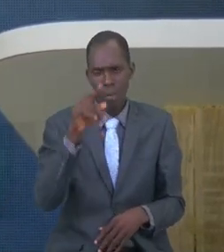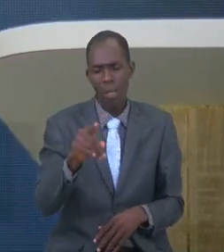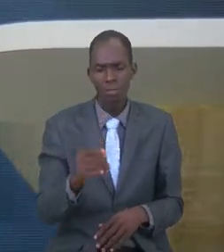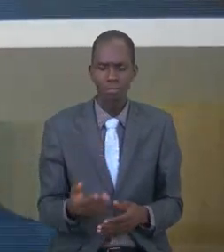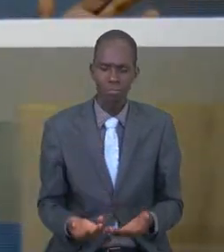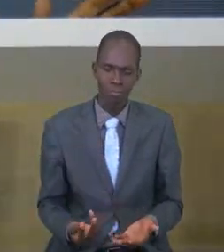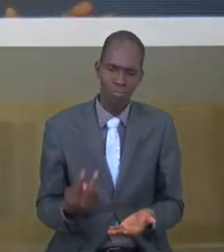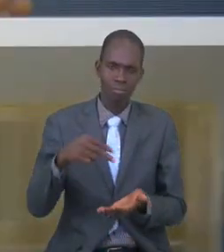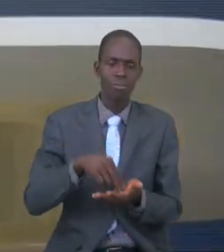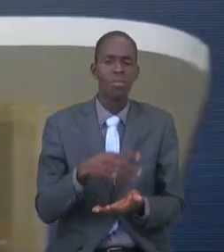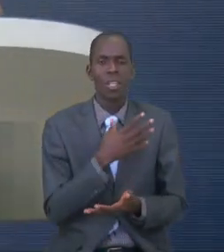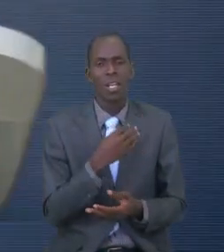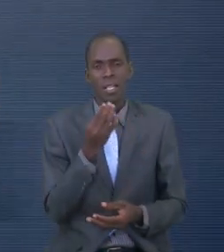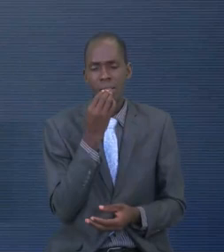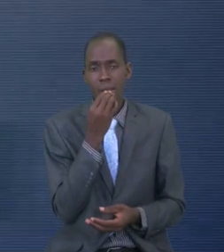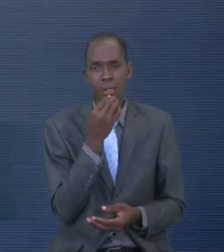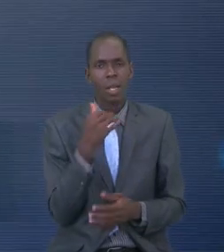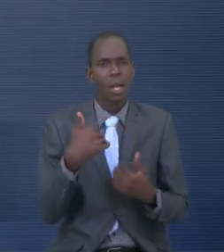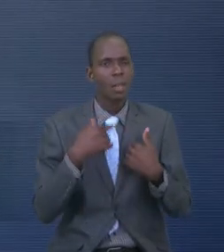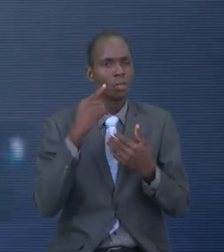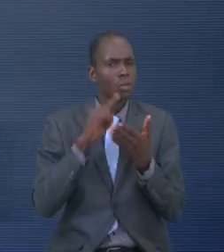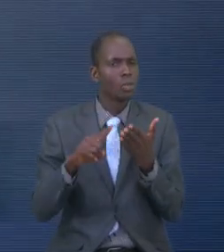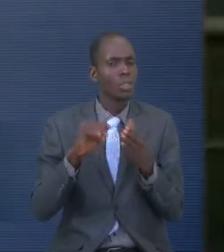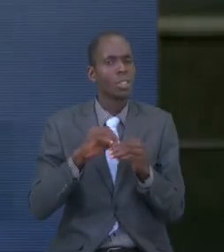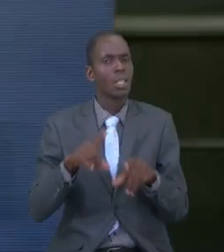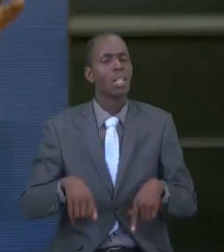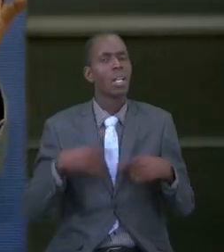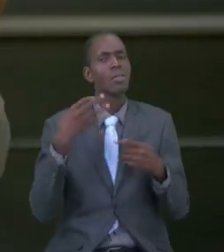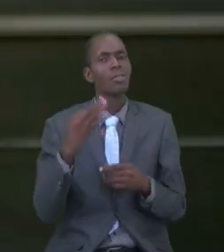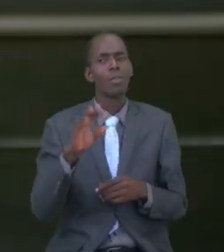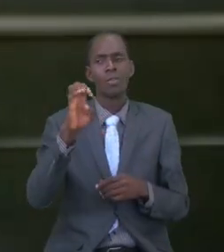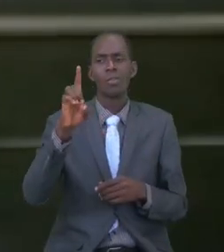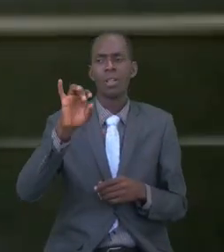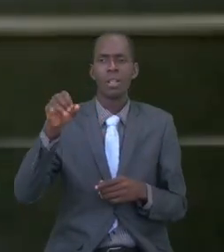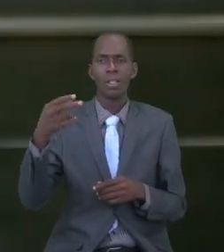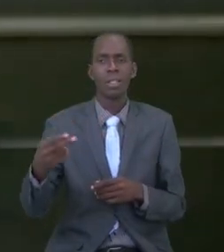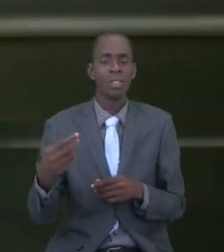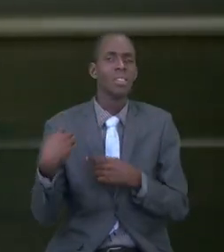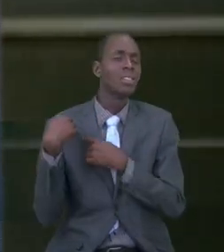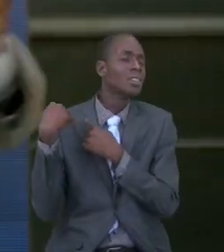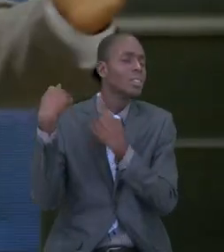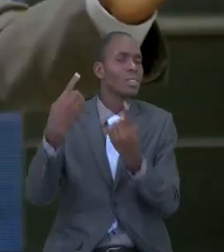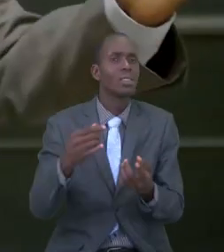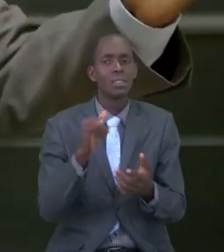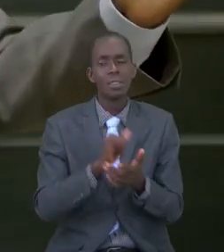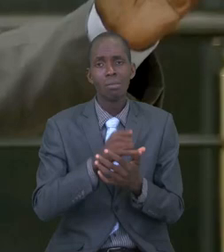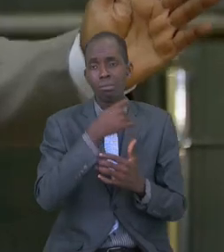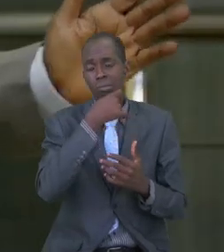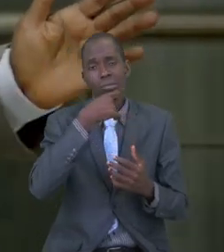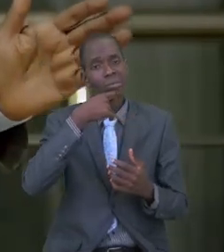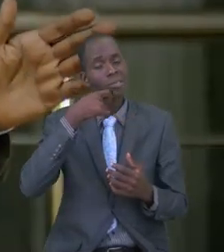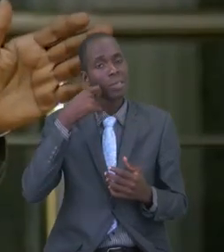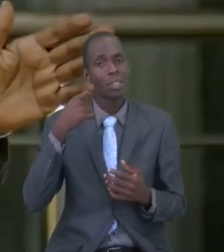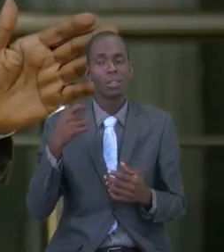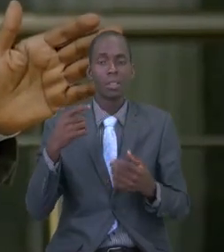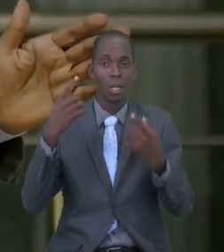eat. Have you noticed in the life of Elijah, since the drought began, number one, a